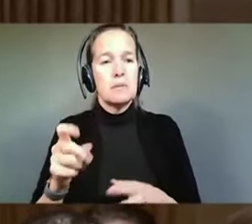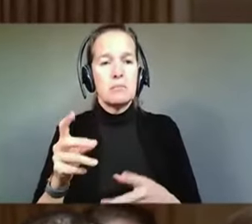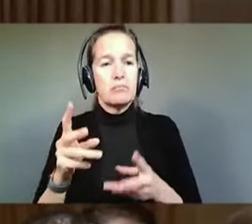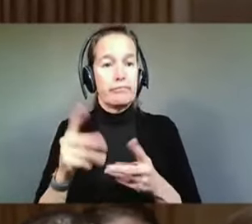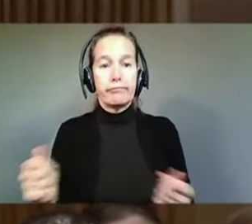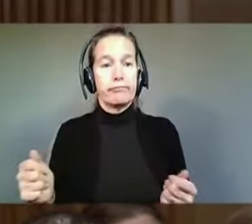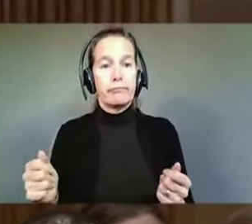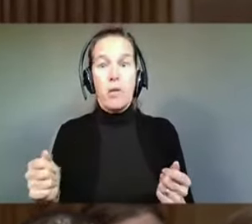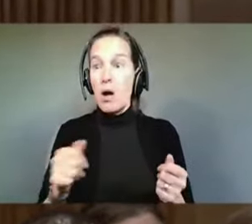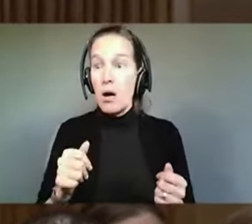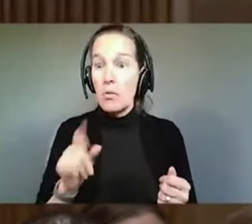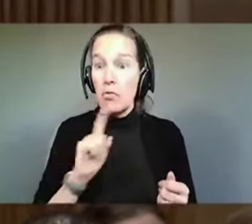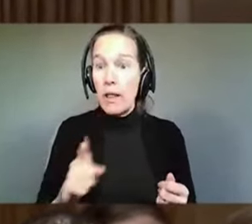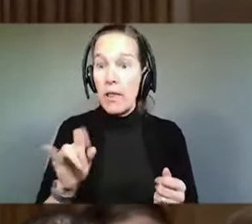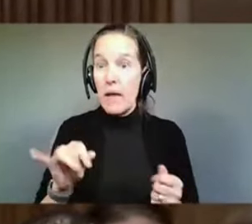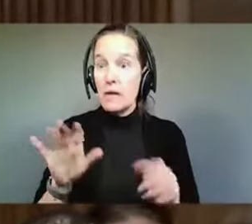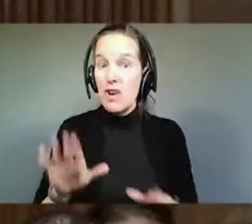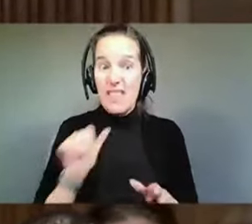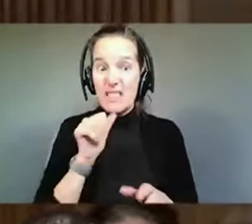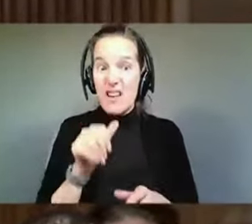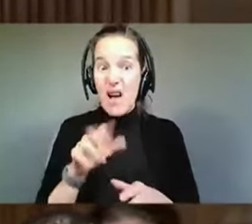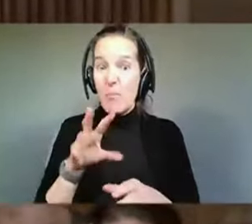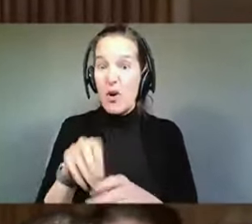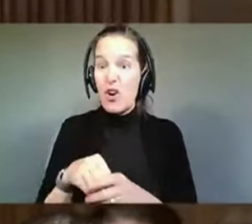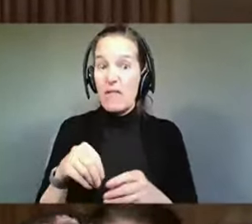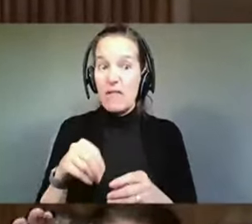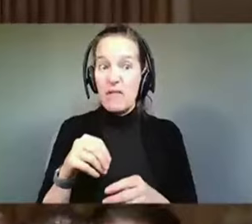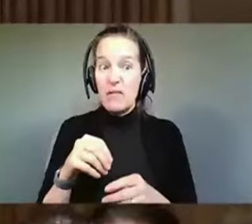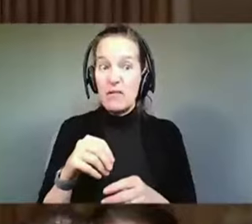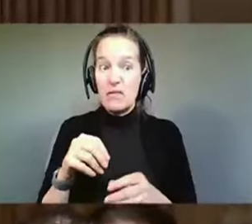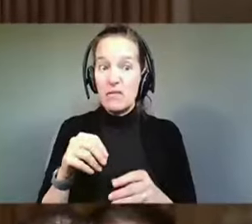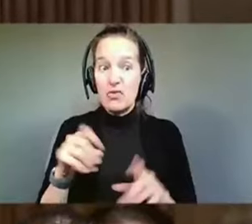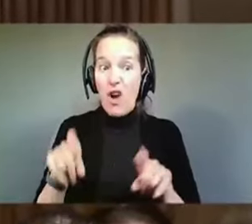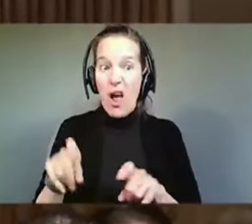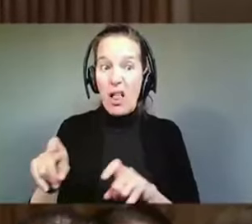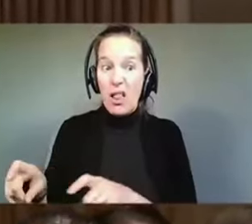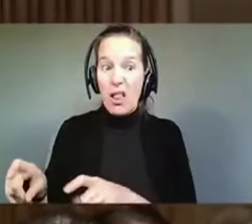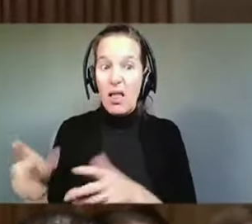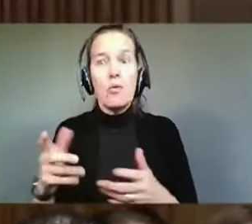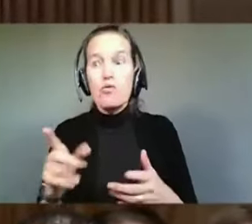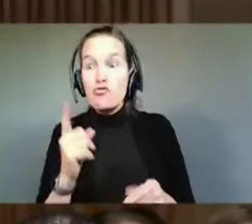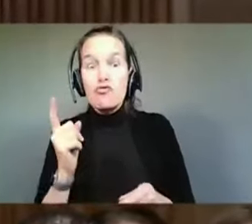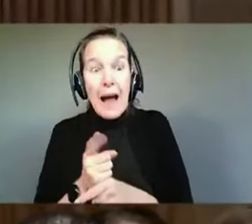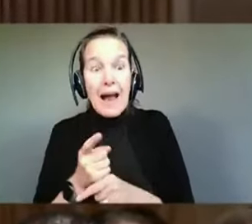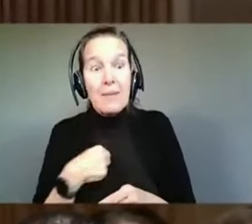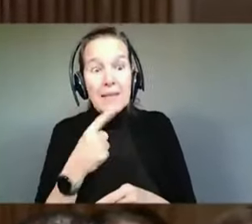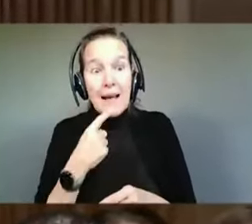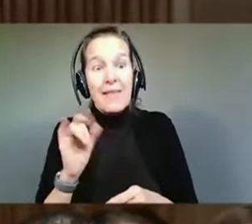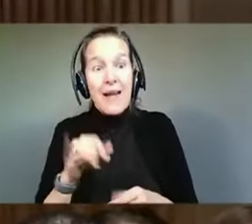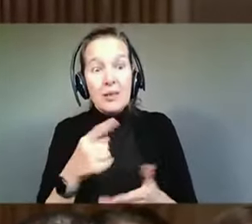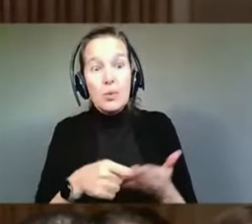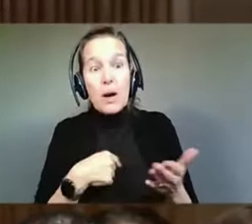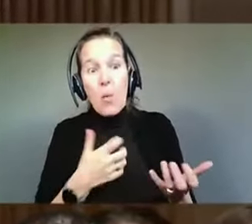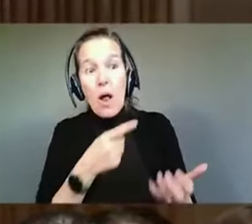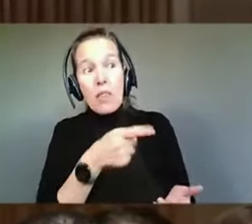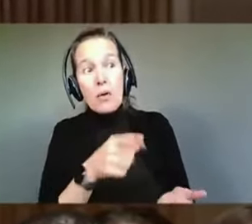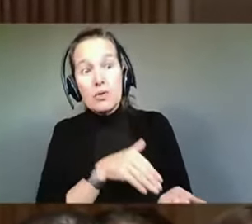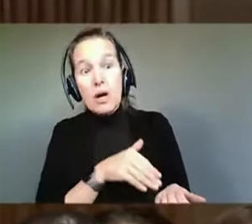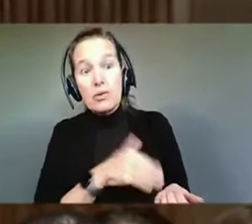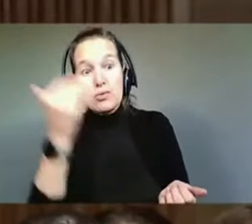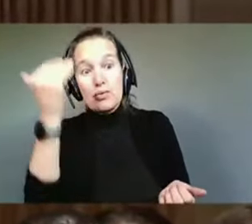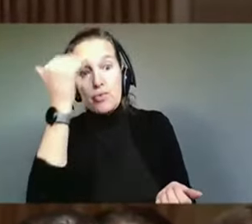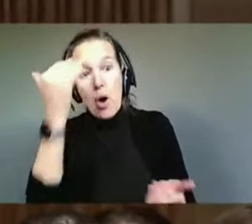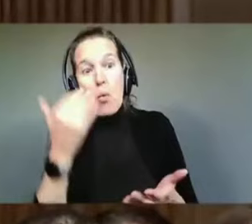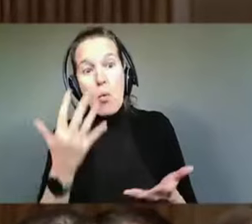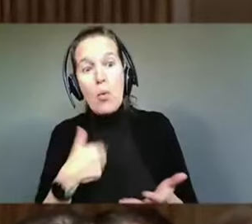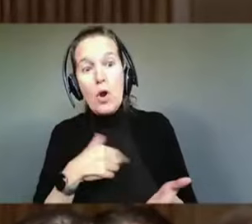part of a clinical trial. But that's what I'm saying. I want the doctors to know what we're learning because somebody could be having nausea and vomiting and